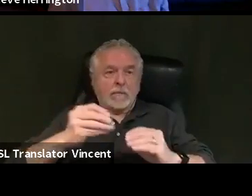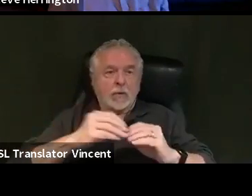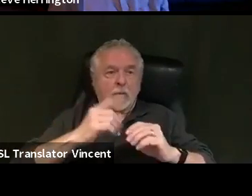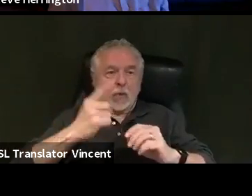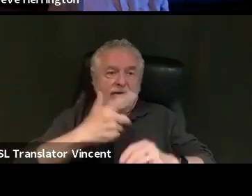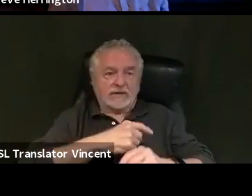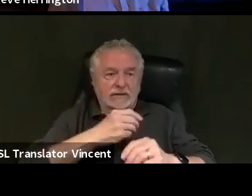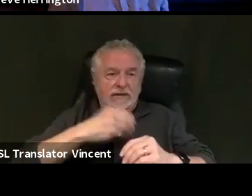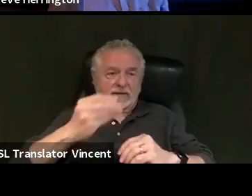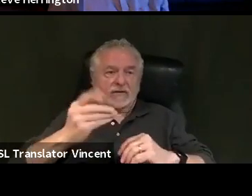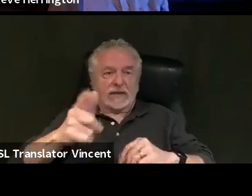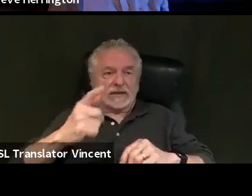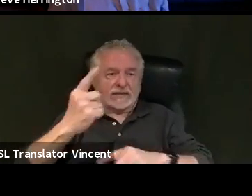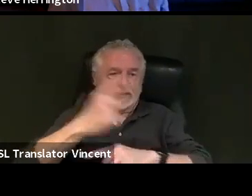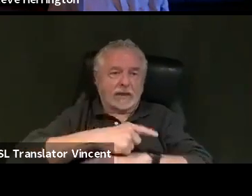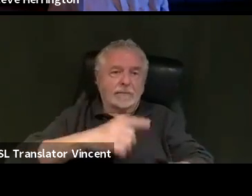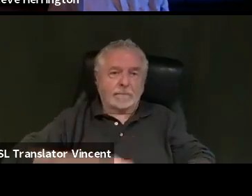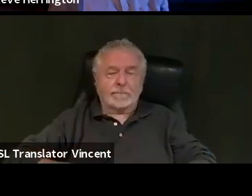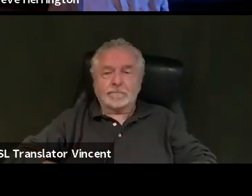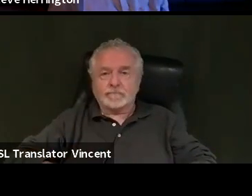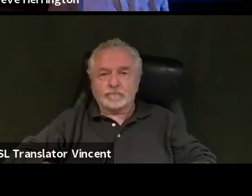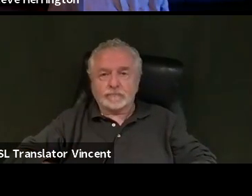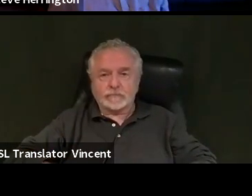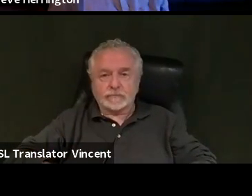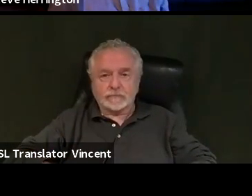one vaccine can be given on that same day.